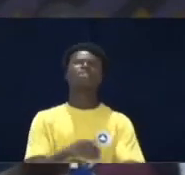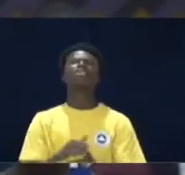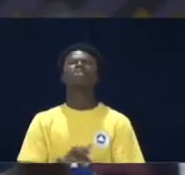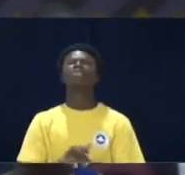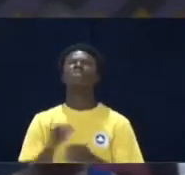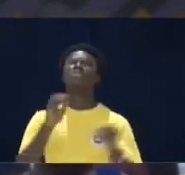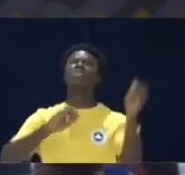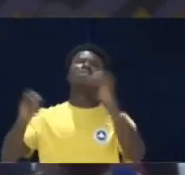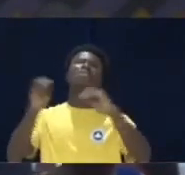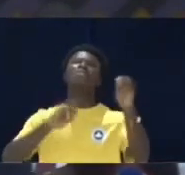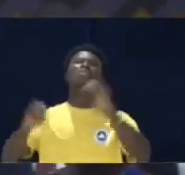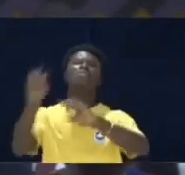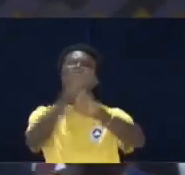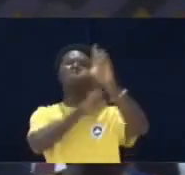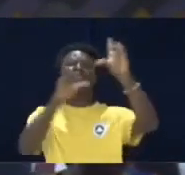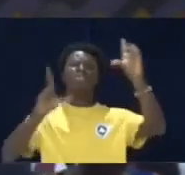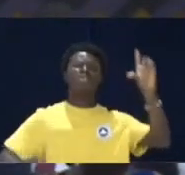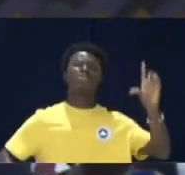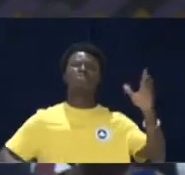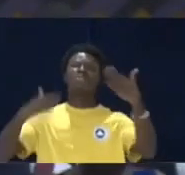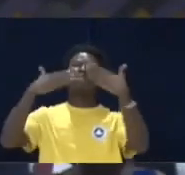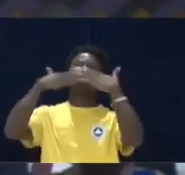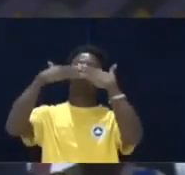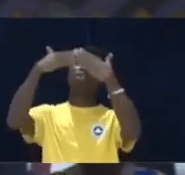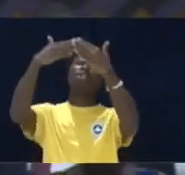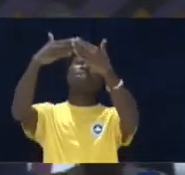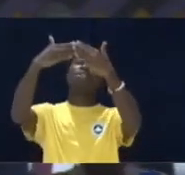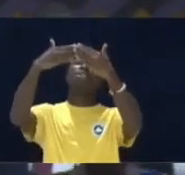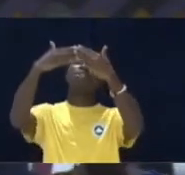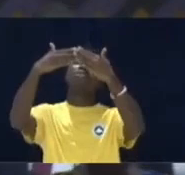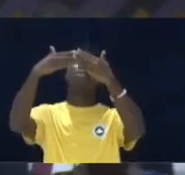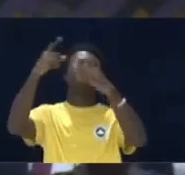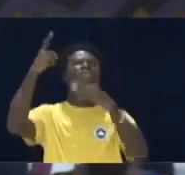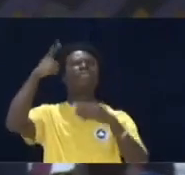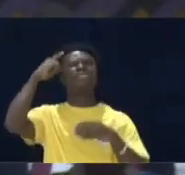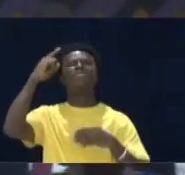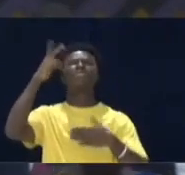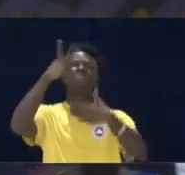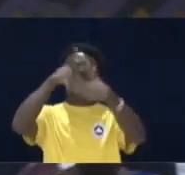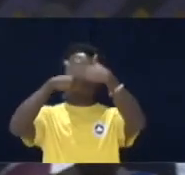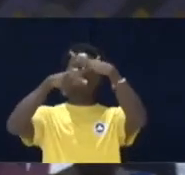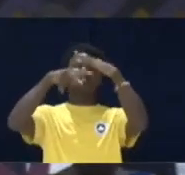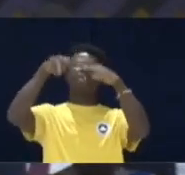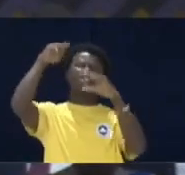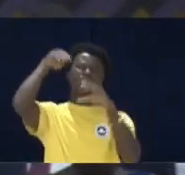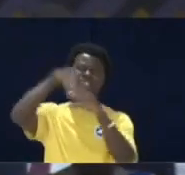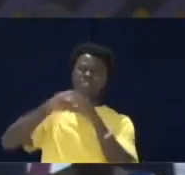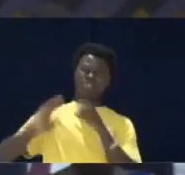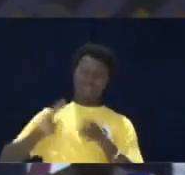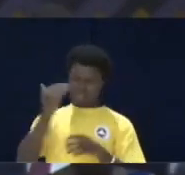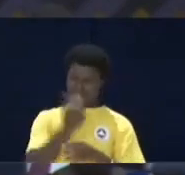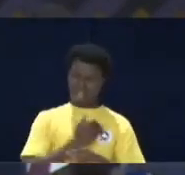Oh Lord, thank you for prophesying to our future.